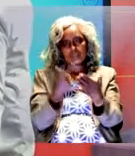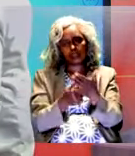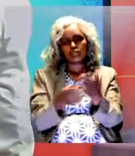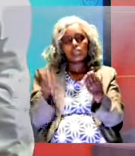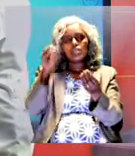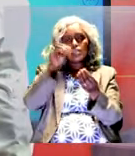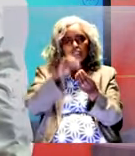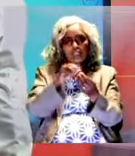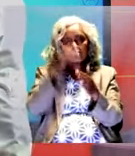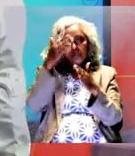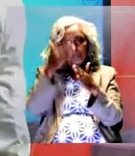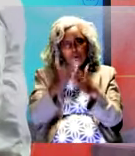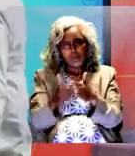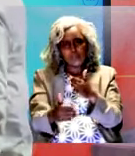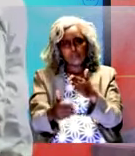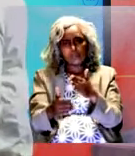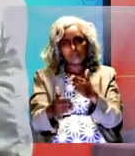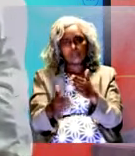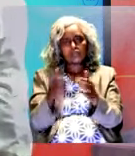Increasing bounded sequence,